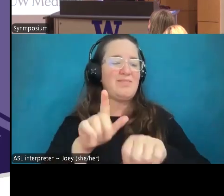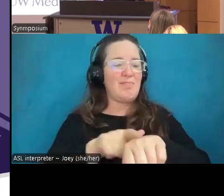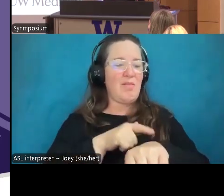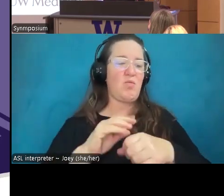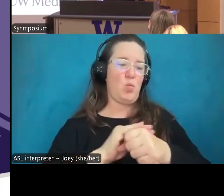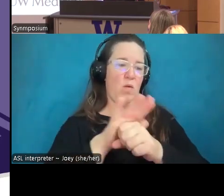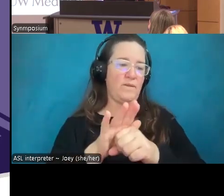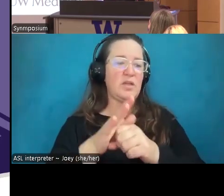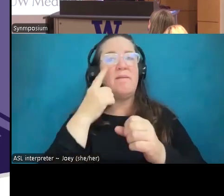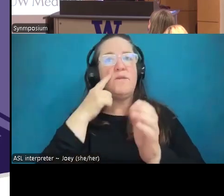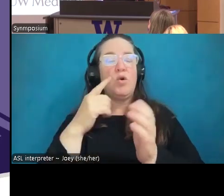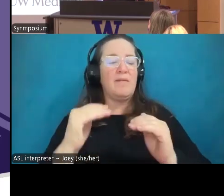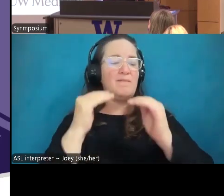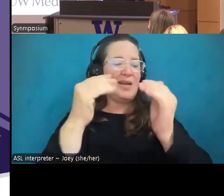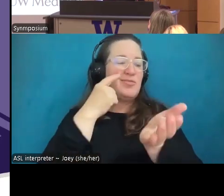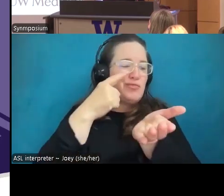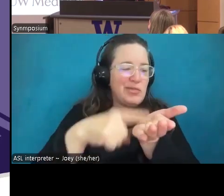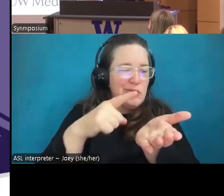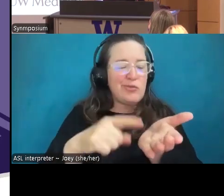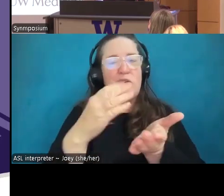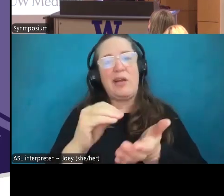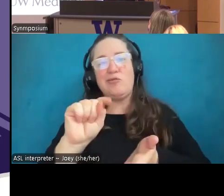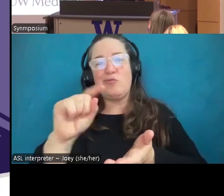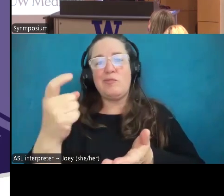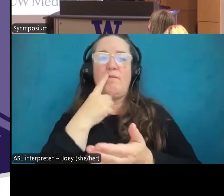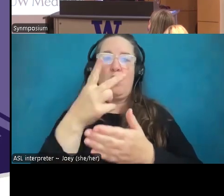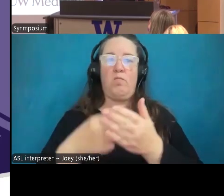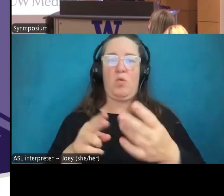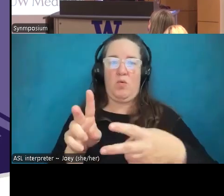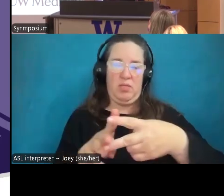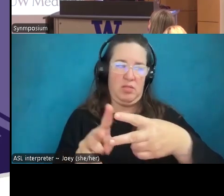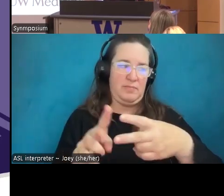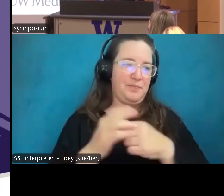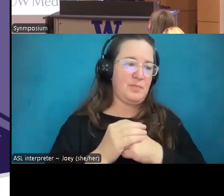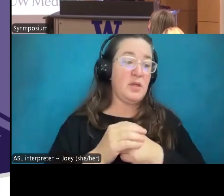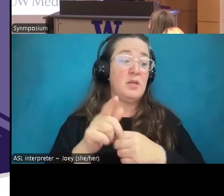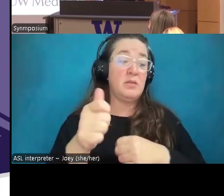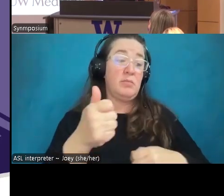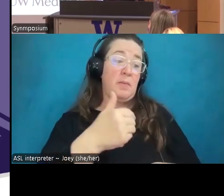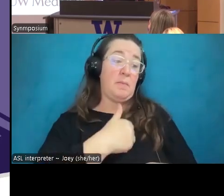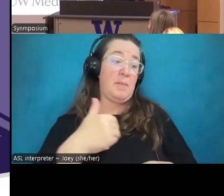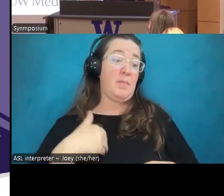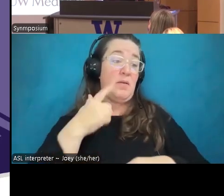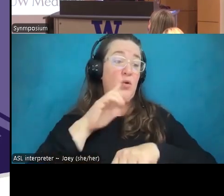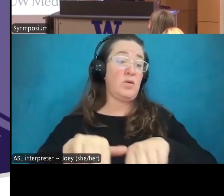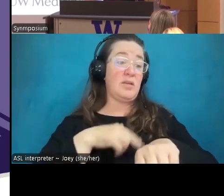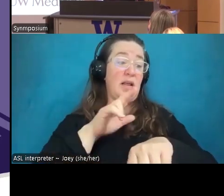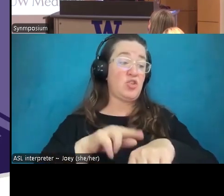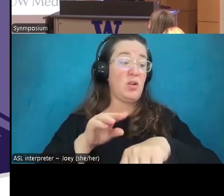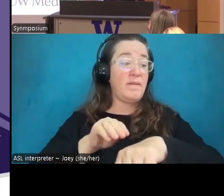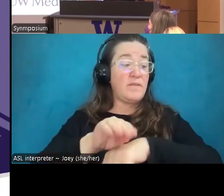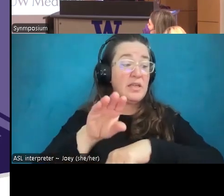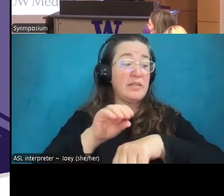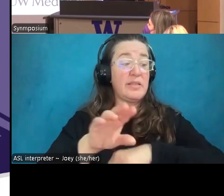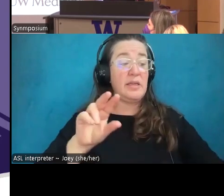and treatment for both conditions. She was a member of the National Advisory Neurological